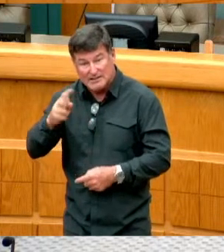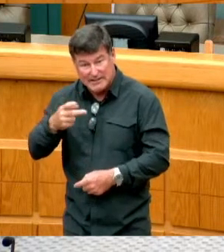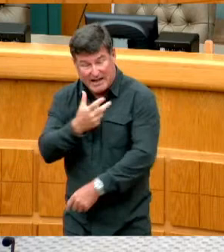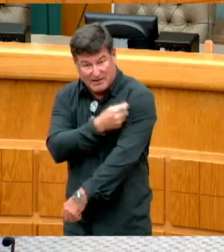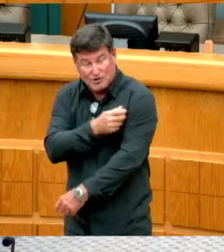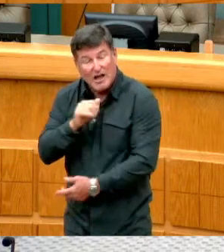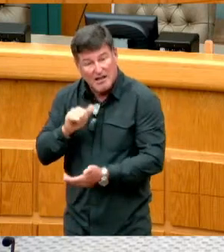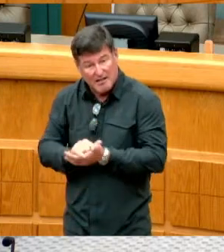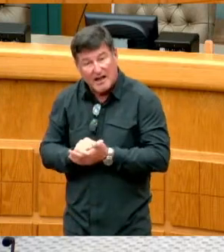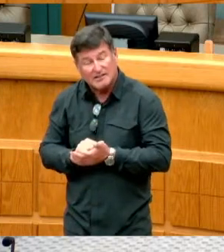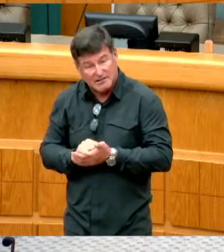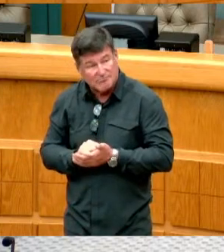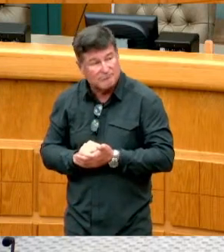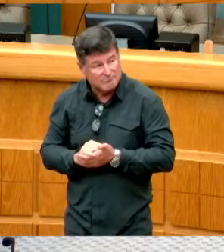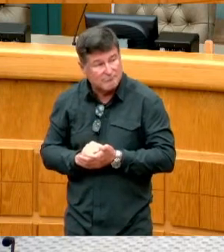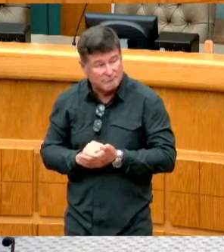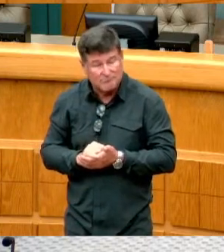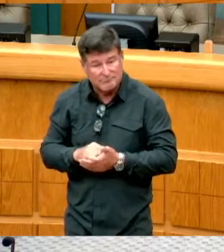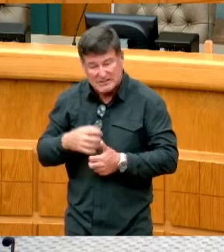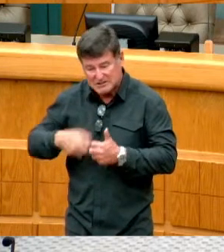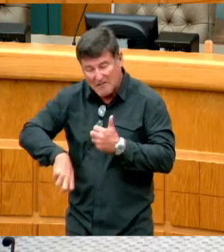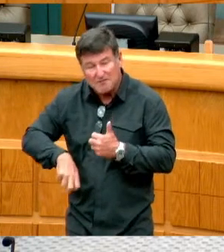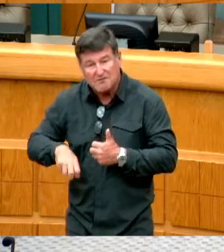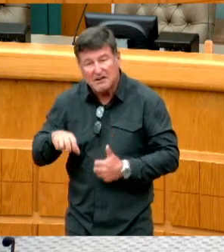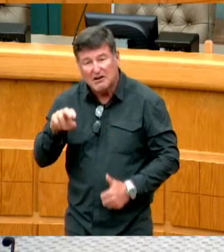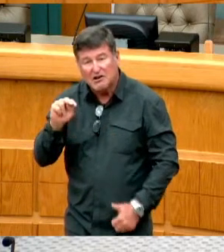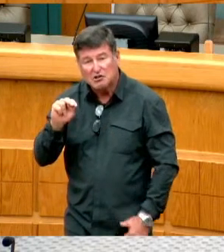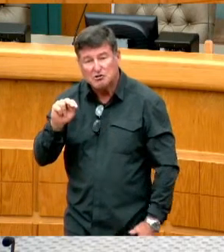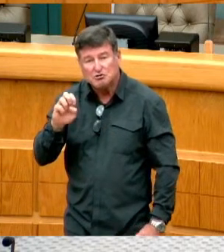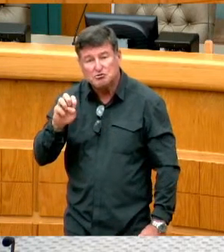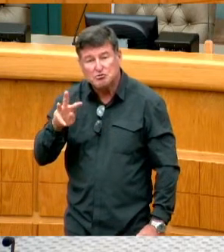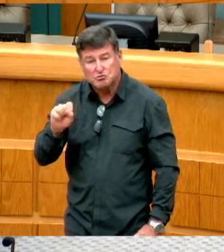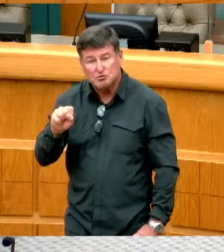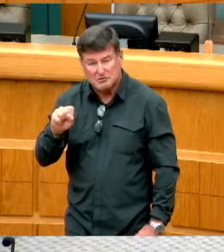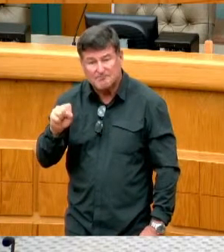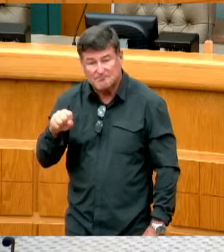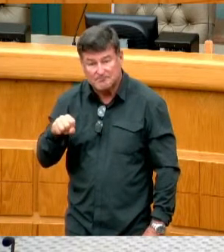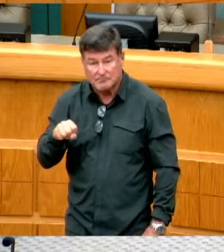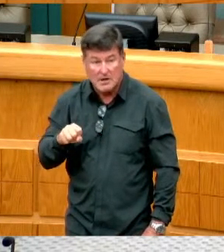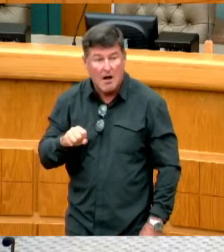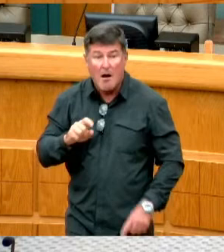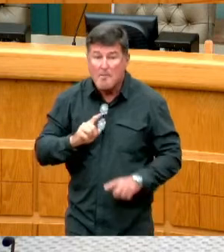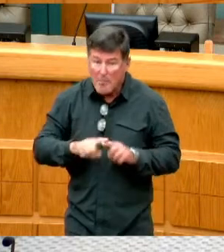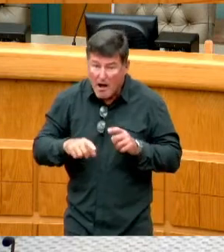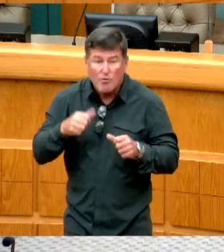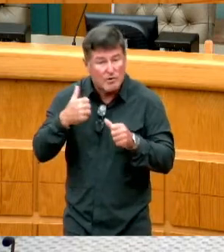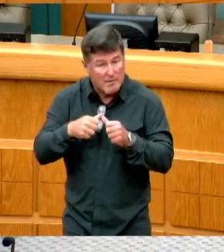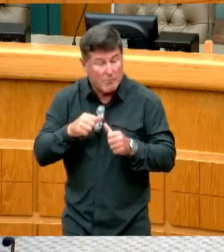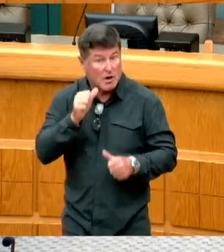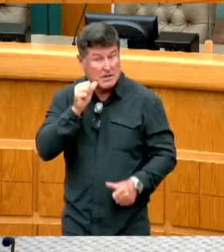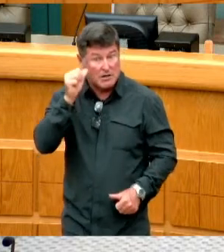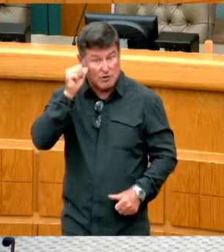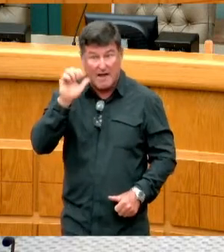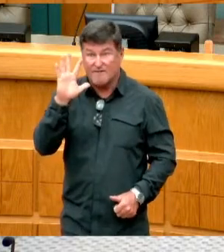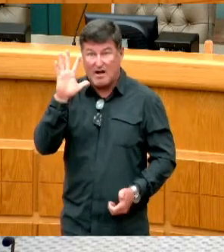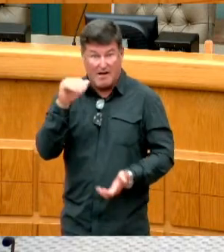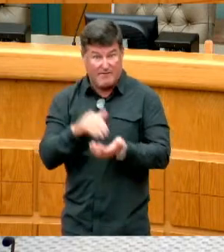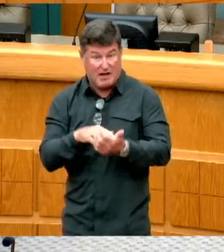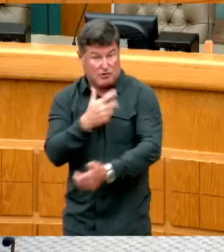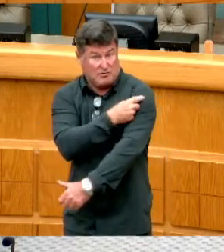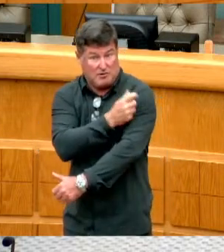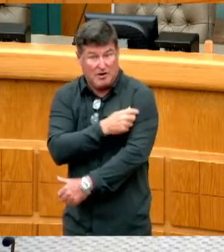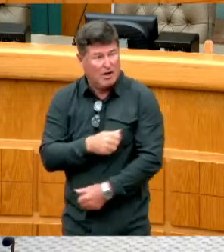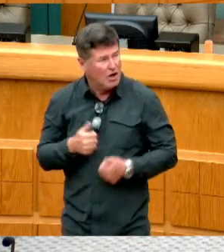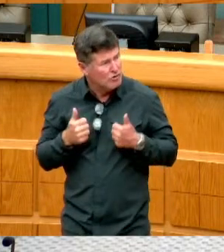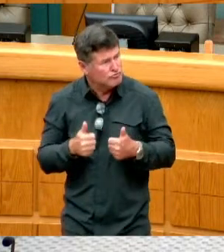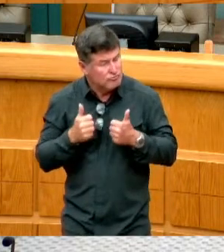We really did. In fact, I told our court earlier that at the cover of the